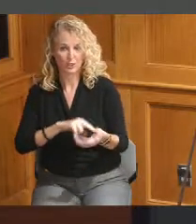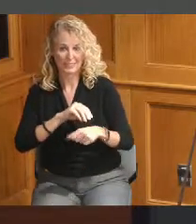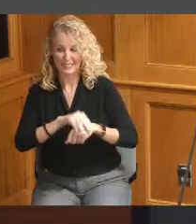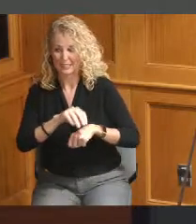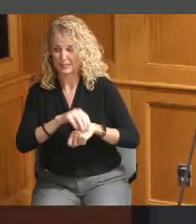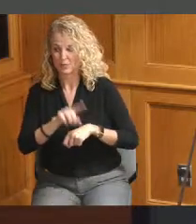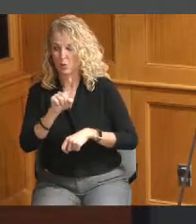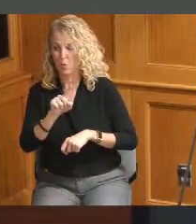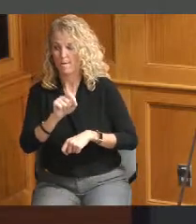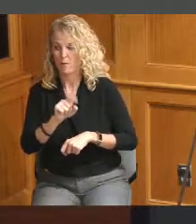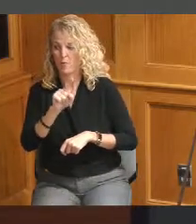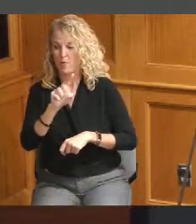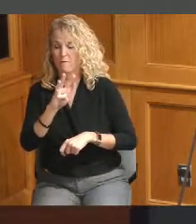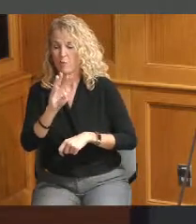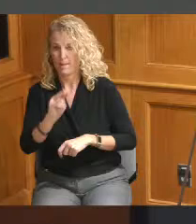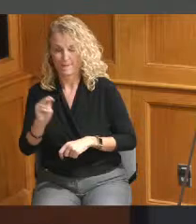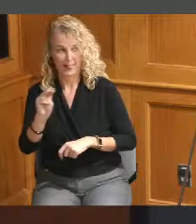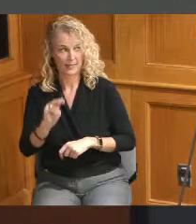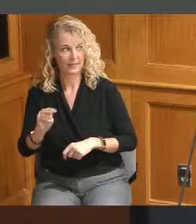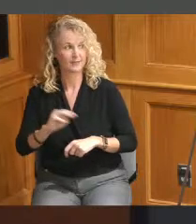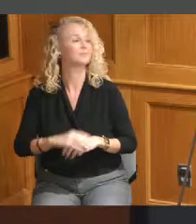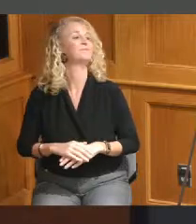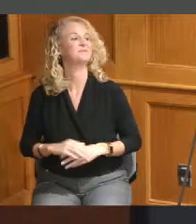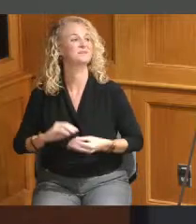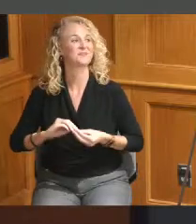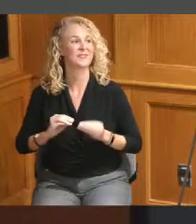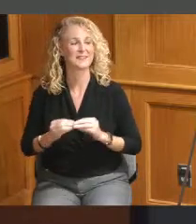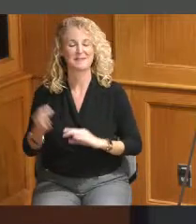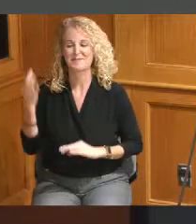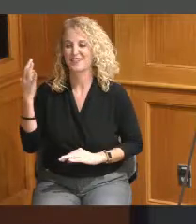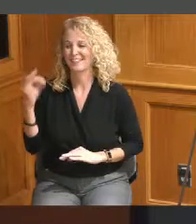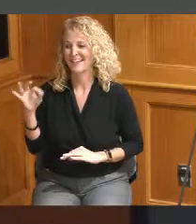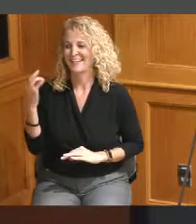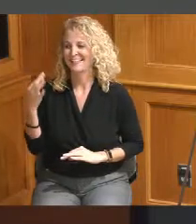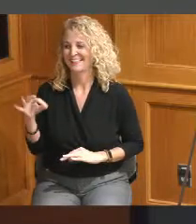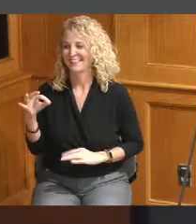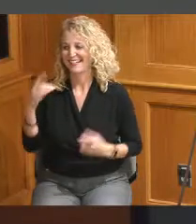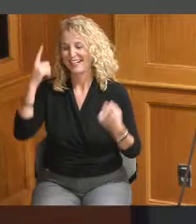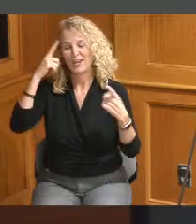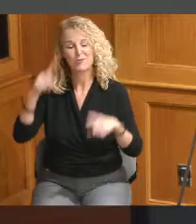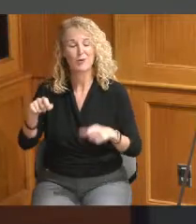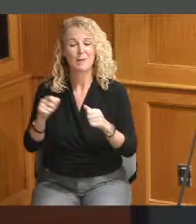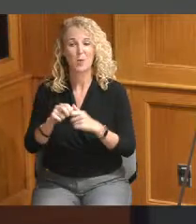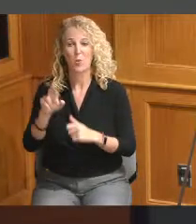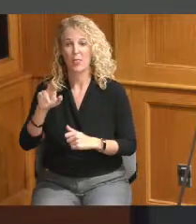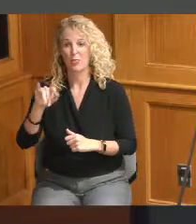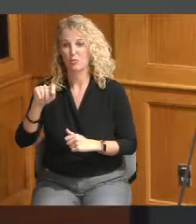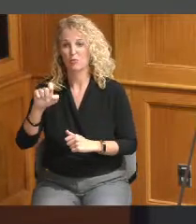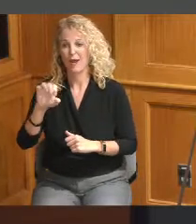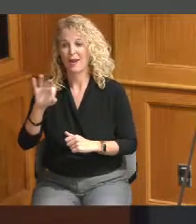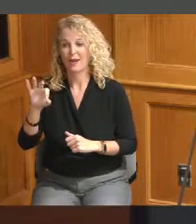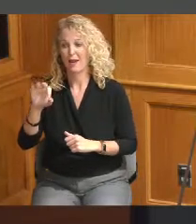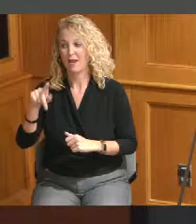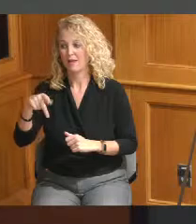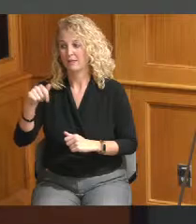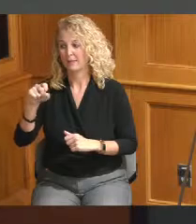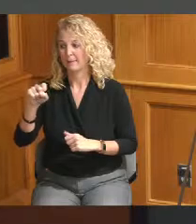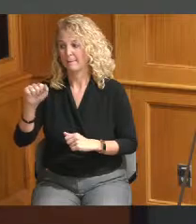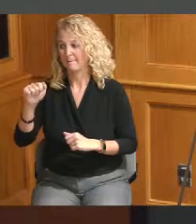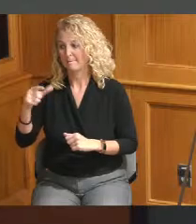amount of $1.14 million. Item 19 is an agreement with Rite of Passage in Minden,